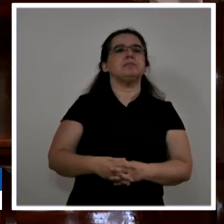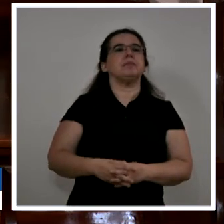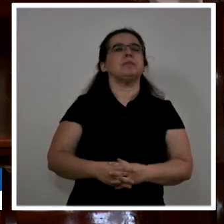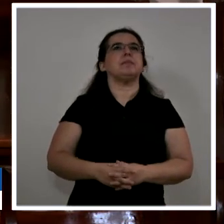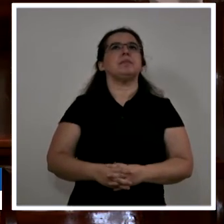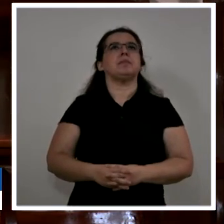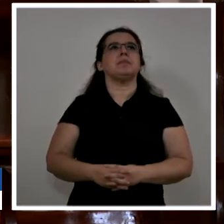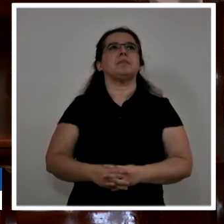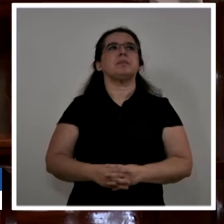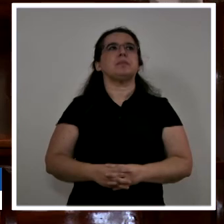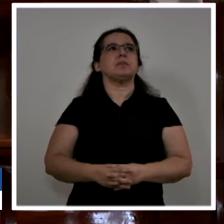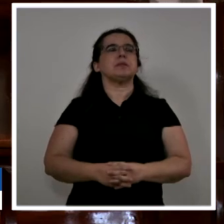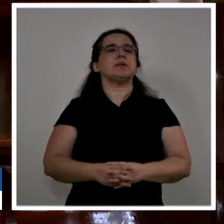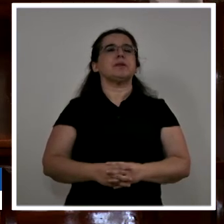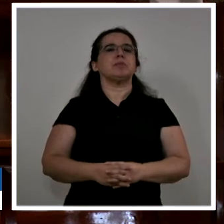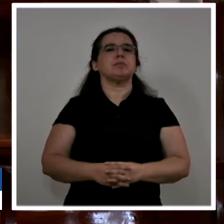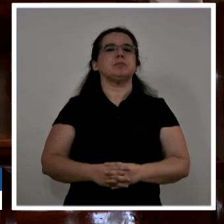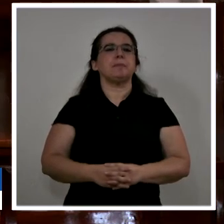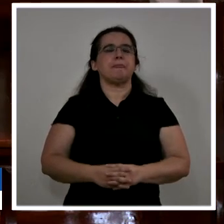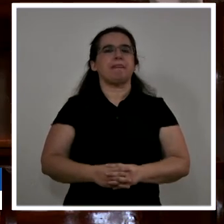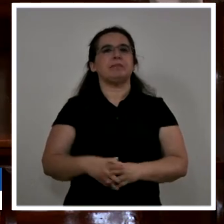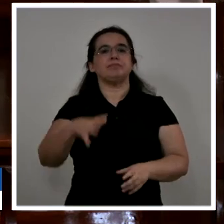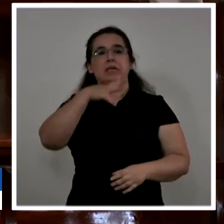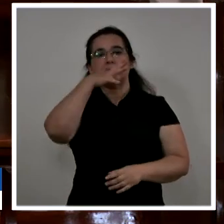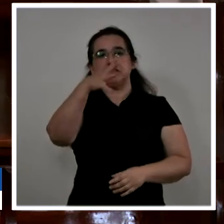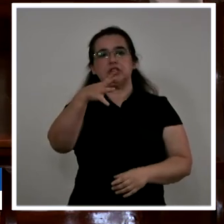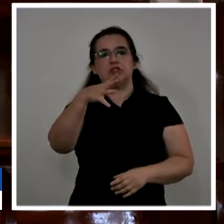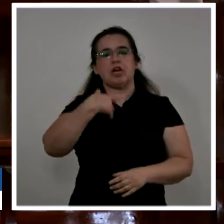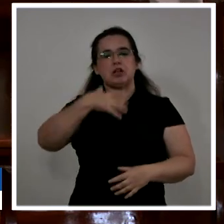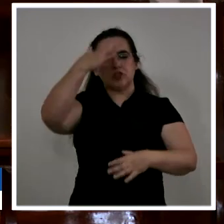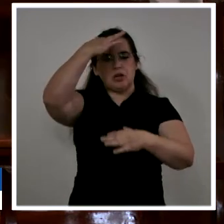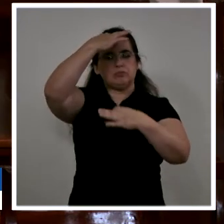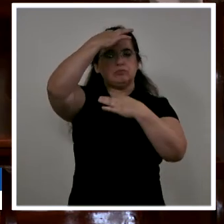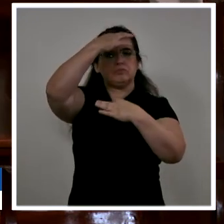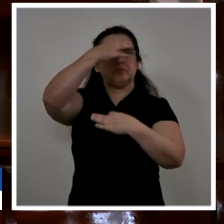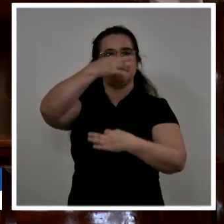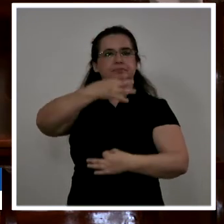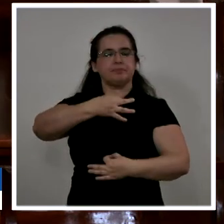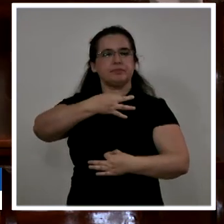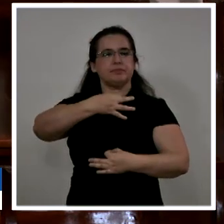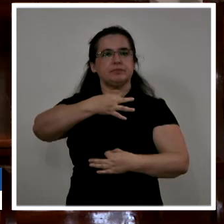our imagined self-importance. Diz que a nossa postura, digamos,